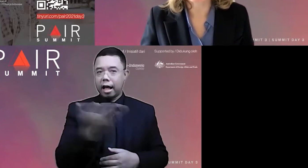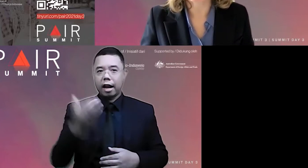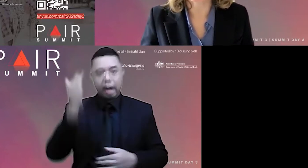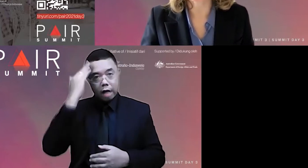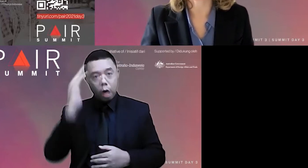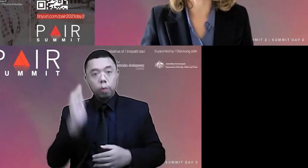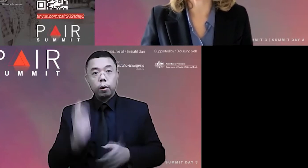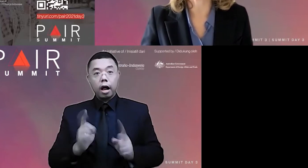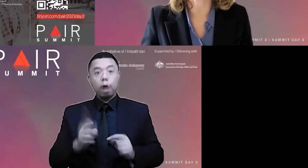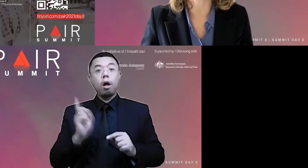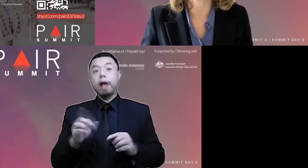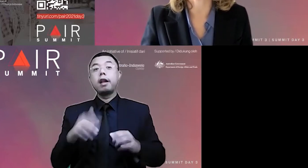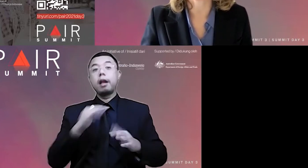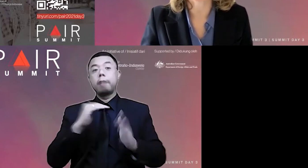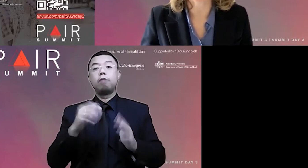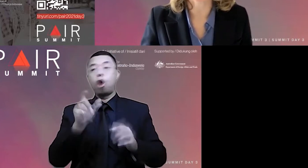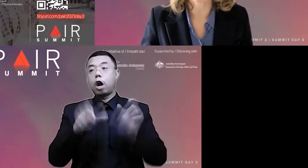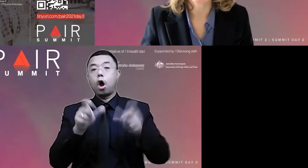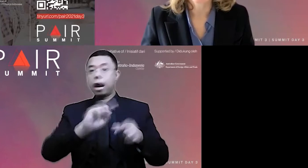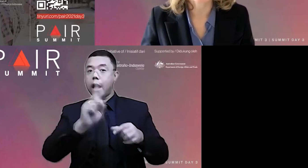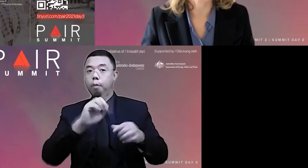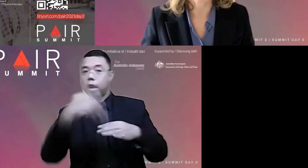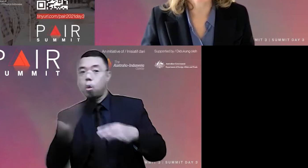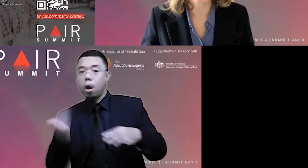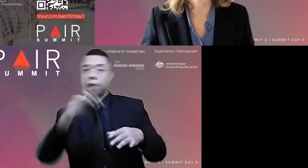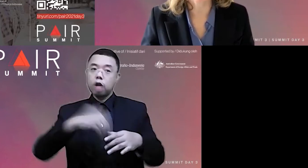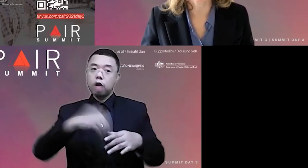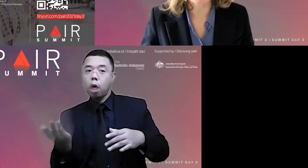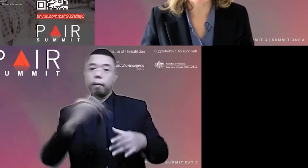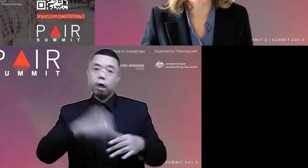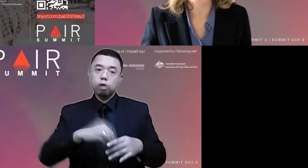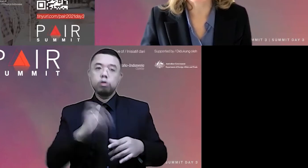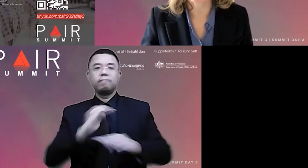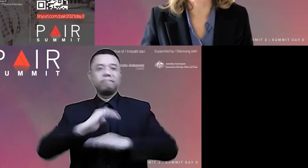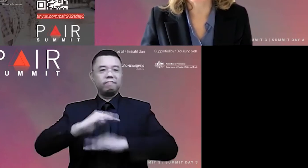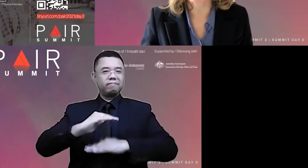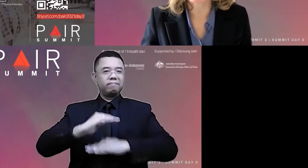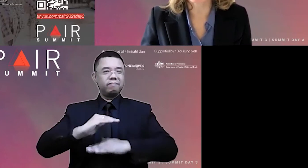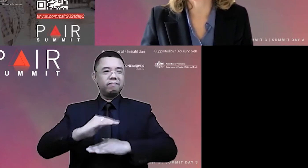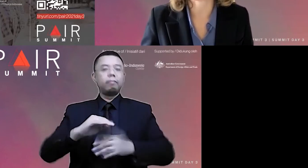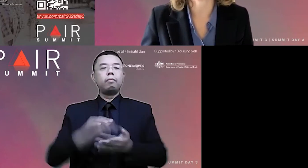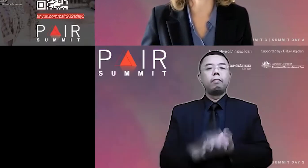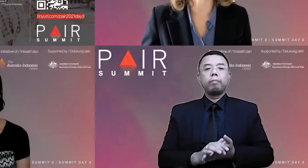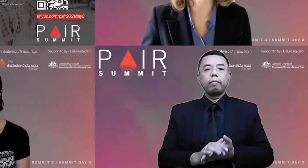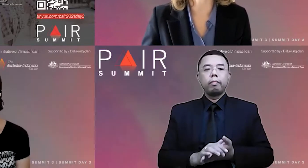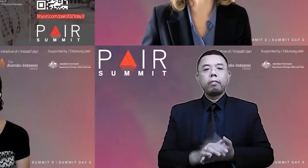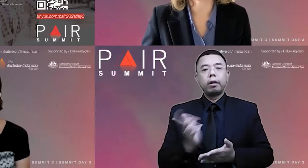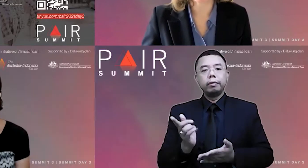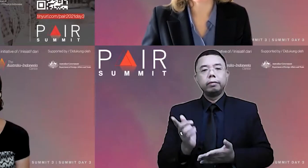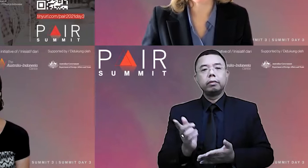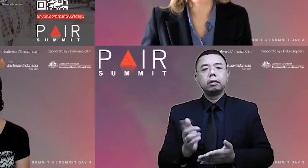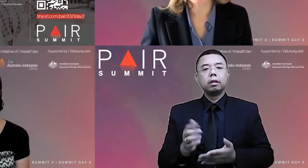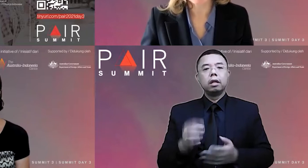most countries to limit the spread of COVID-19 had an almost immediate and just as severe effect on the